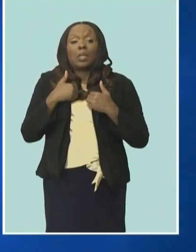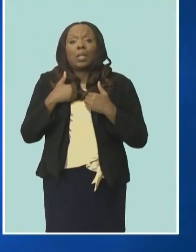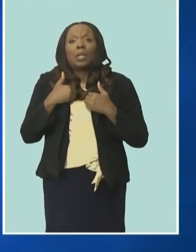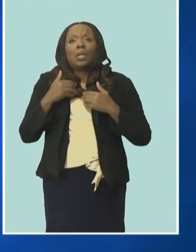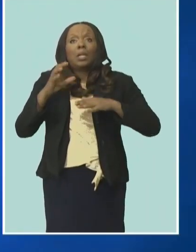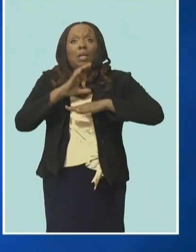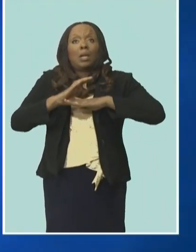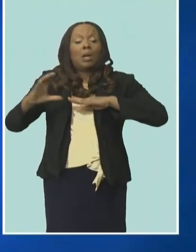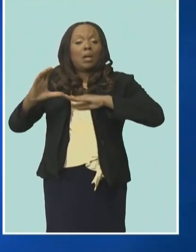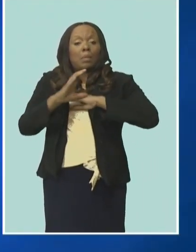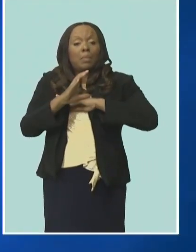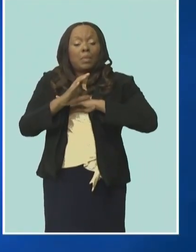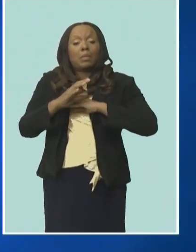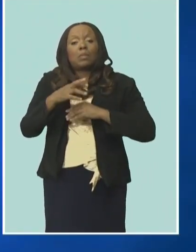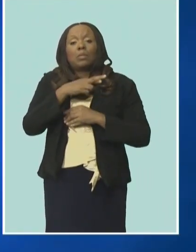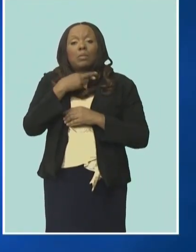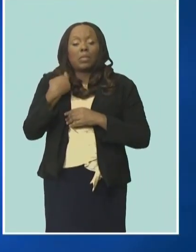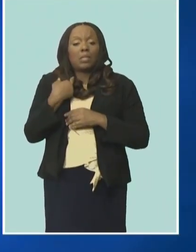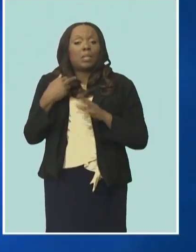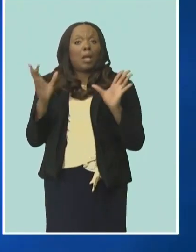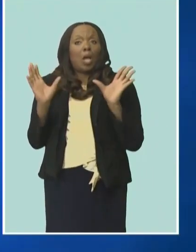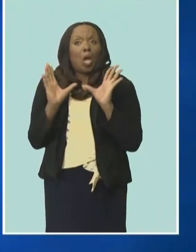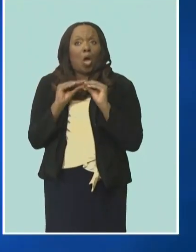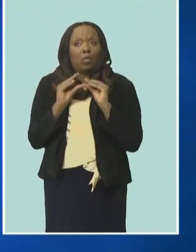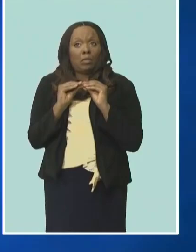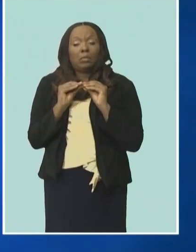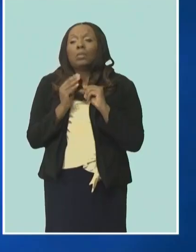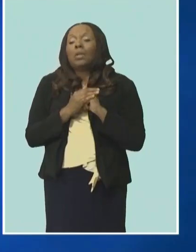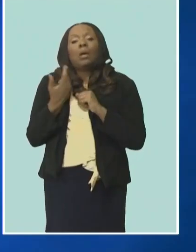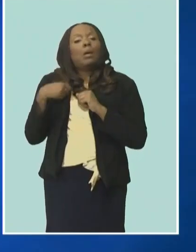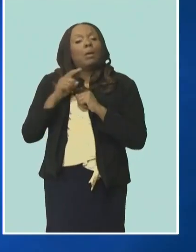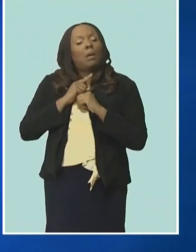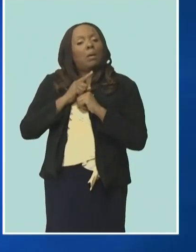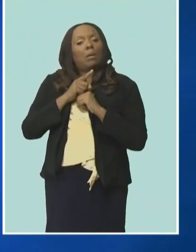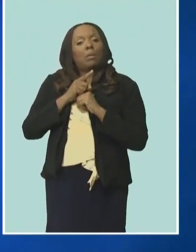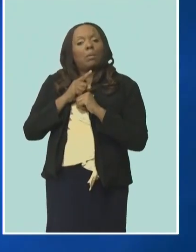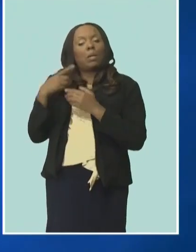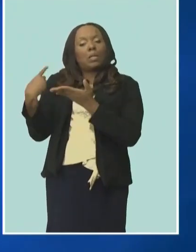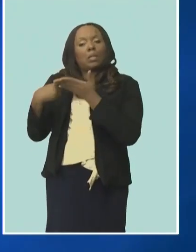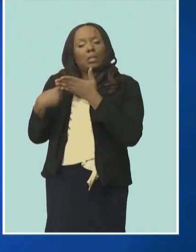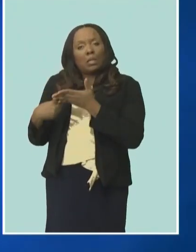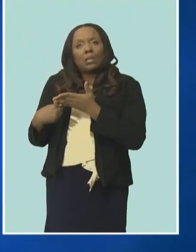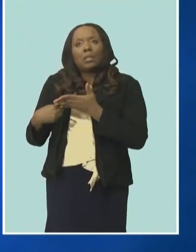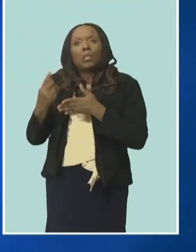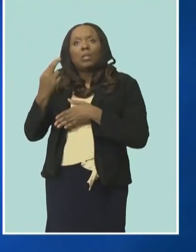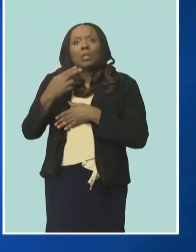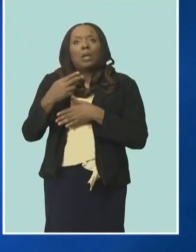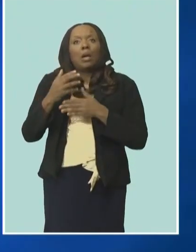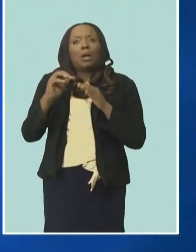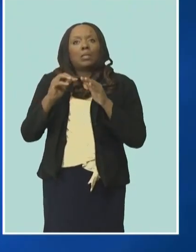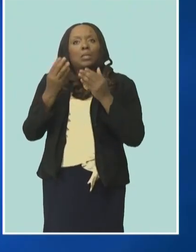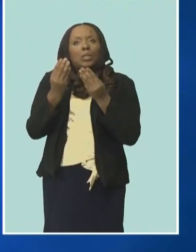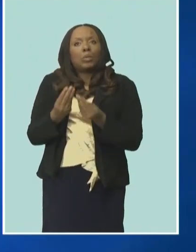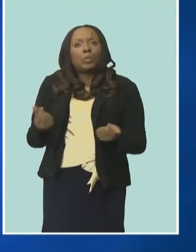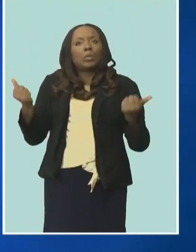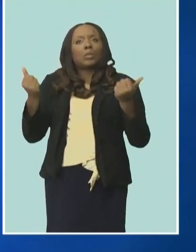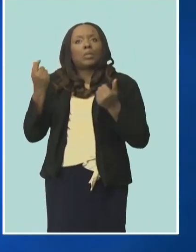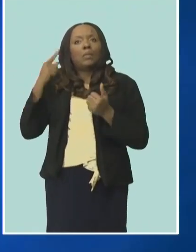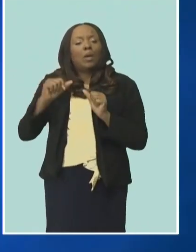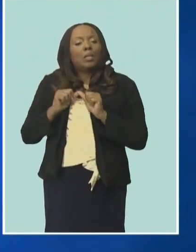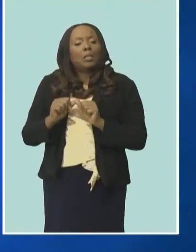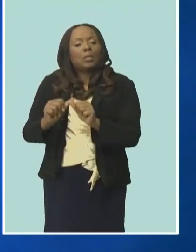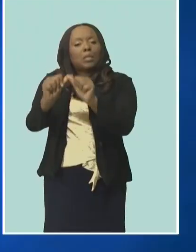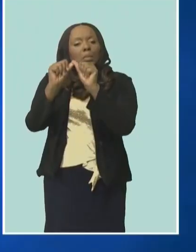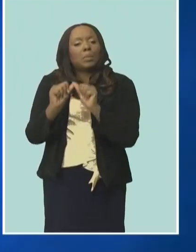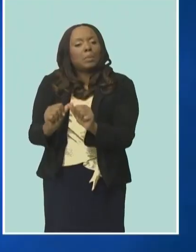Caribbean-wide risk conference, where we explored unlocking private sector potential and risk-sharing solutions for sustainable